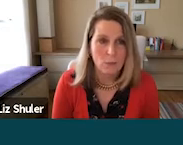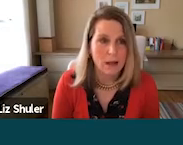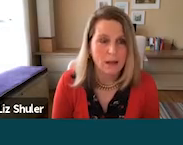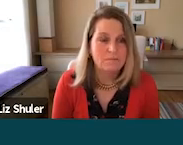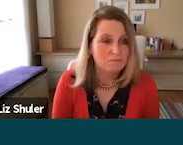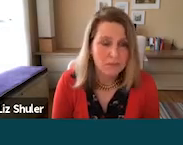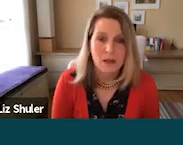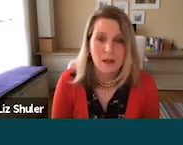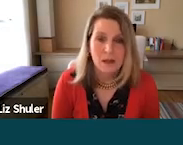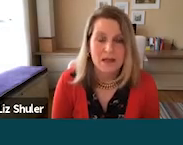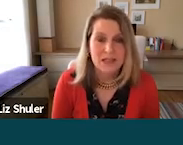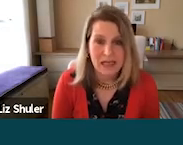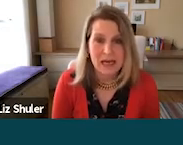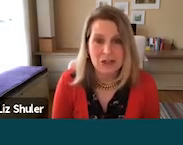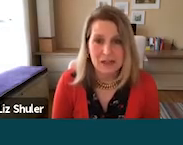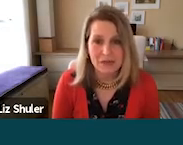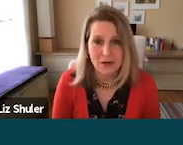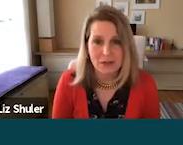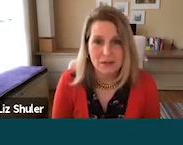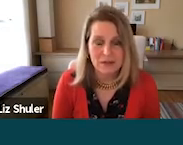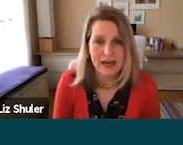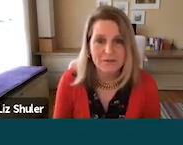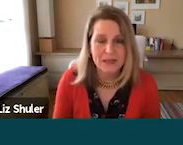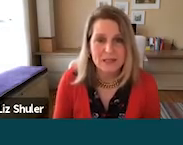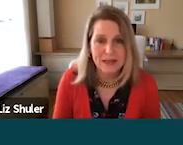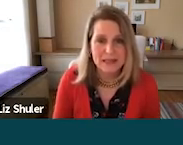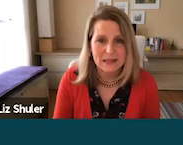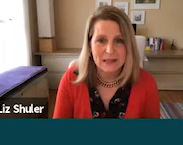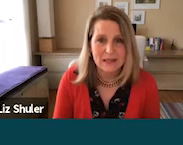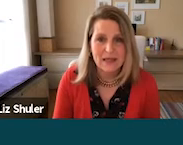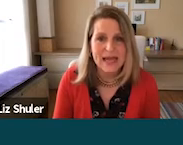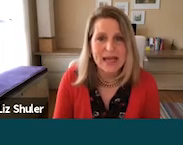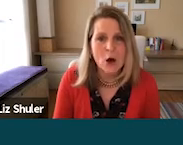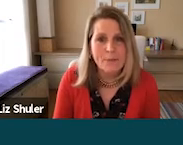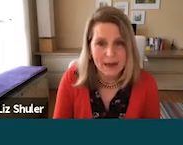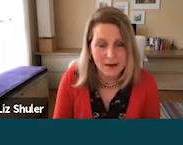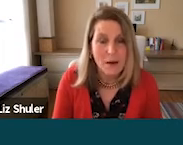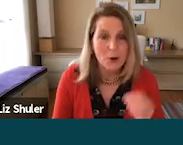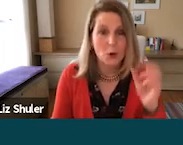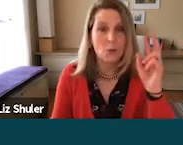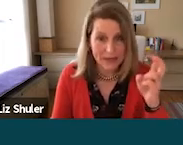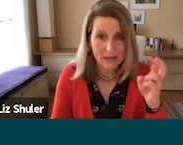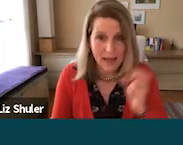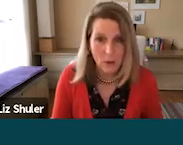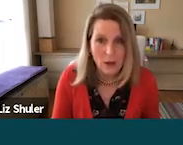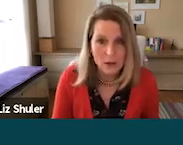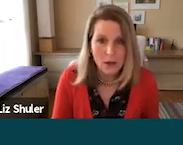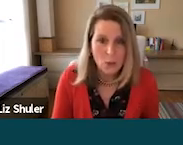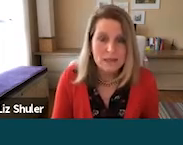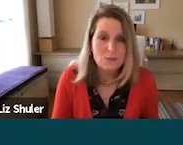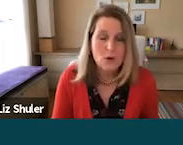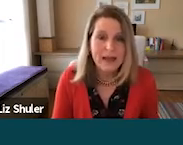Okay, well, a study actually found that after expenses, take-home pay per real